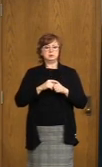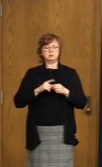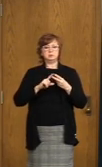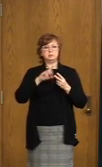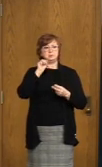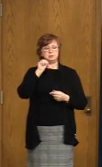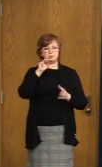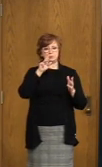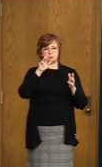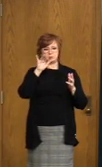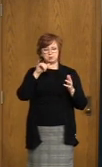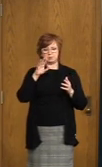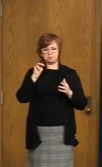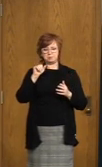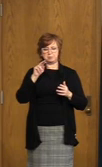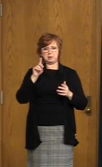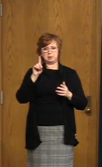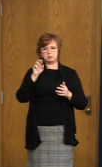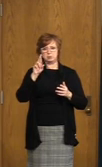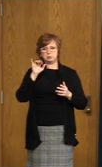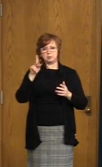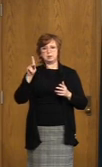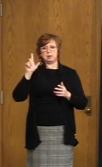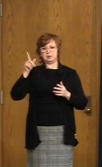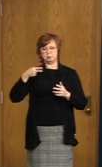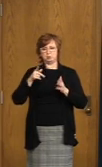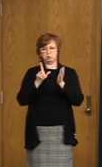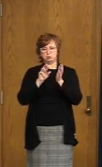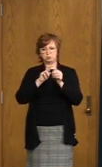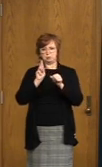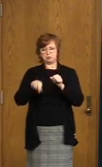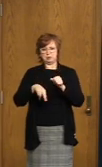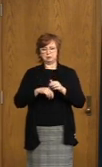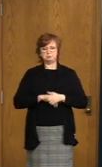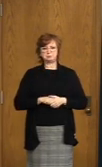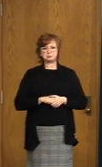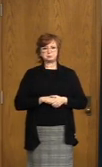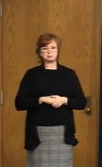Post. Good afternoon, sir. I guess the question that